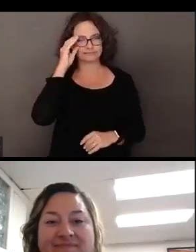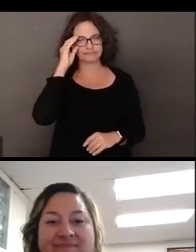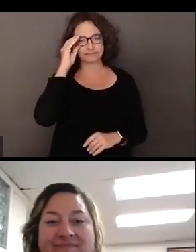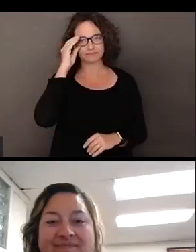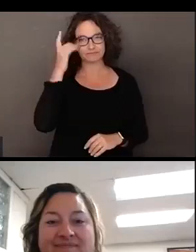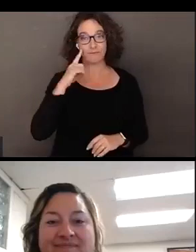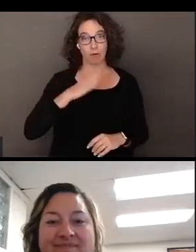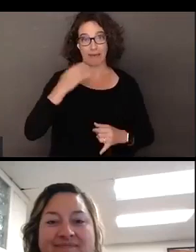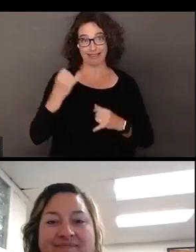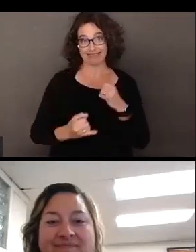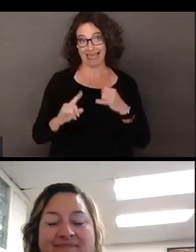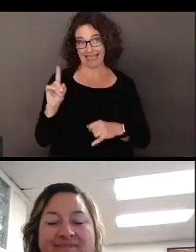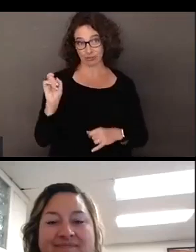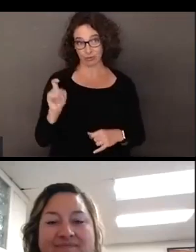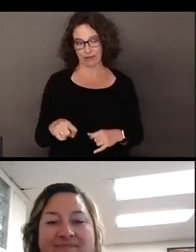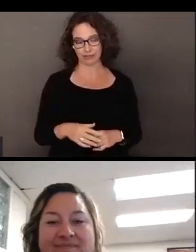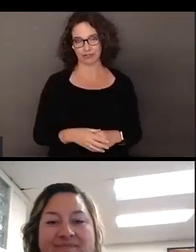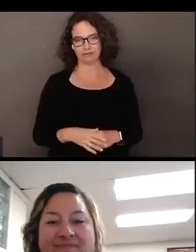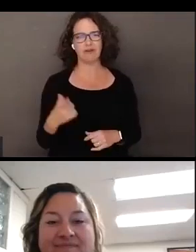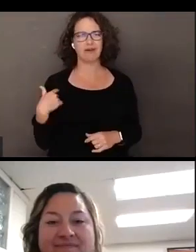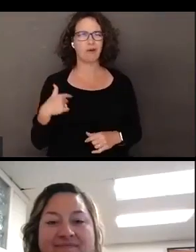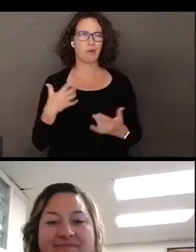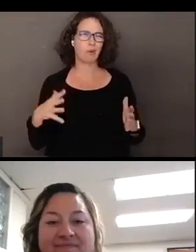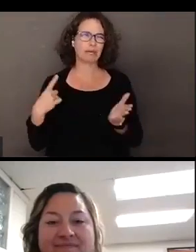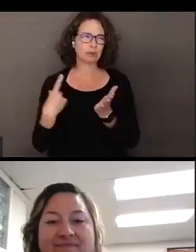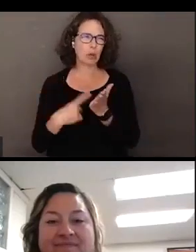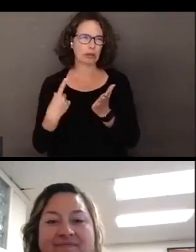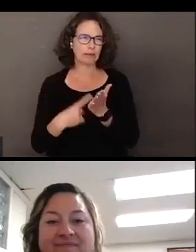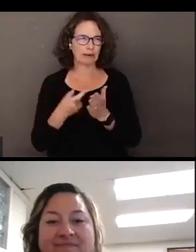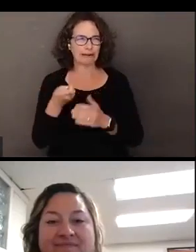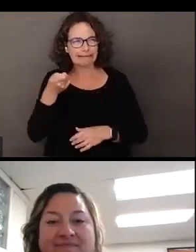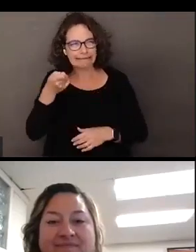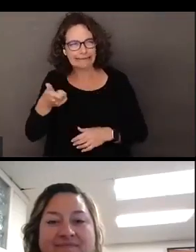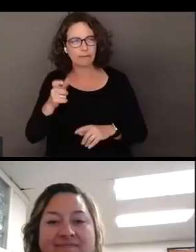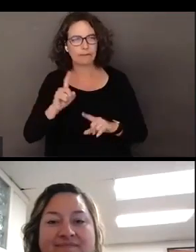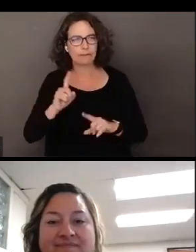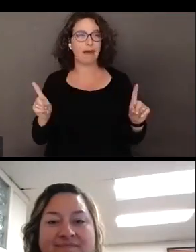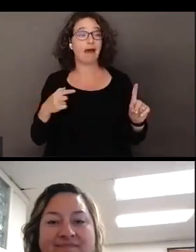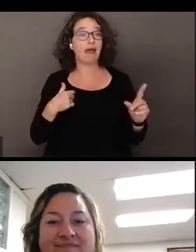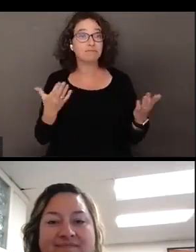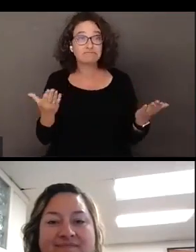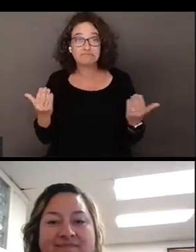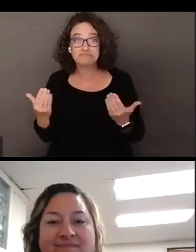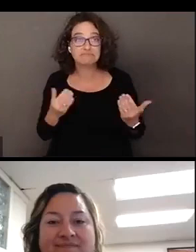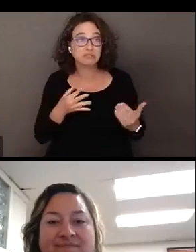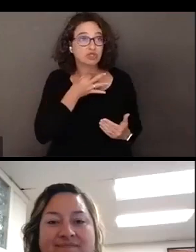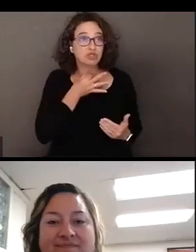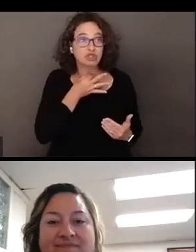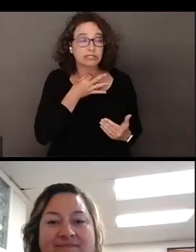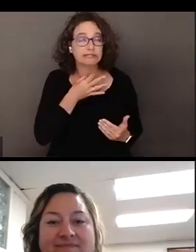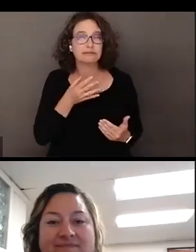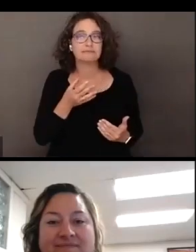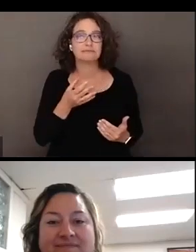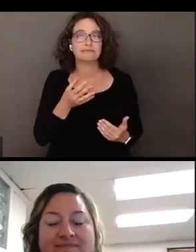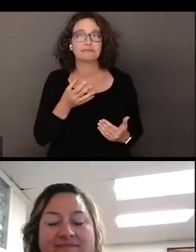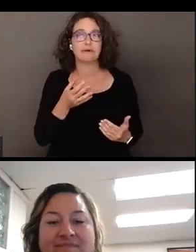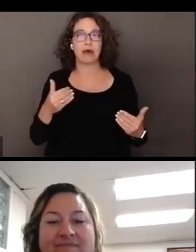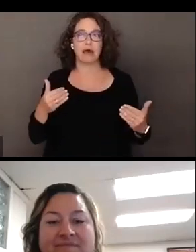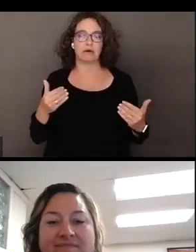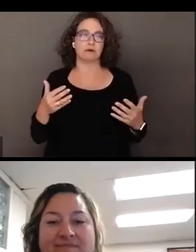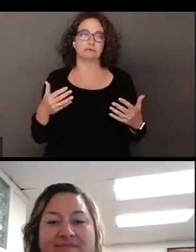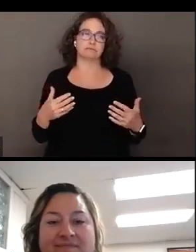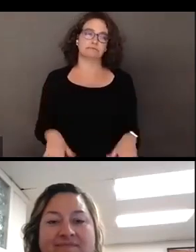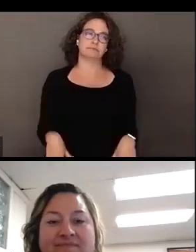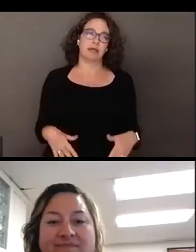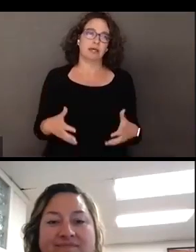my last question, and we've talked about this a little bit, but I'd love to hear from all of you. You know, there is so much